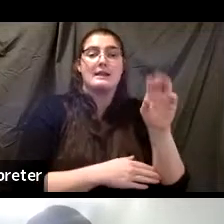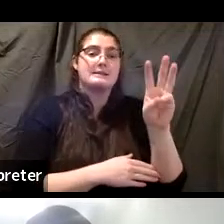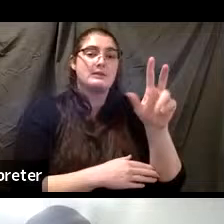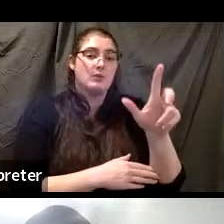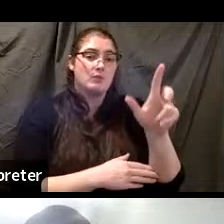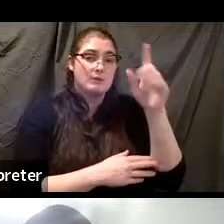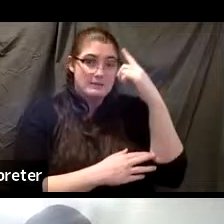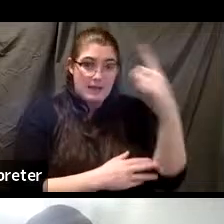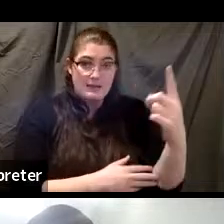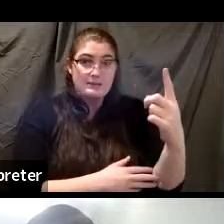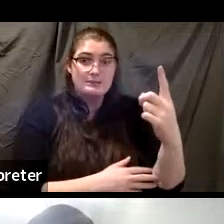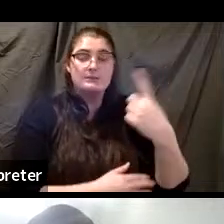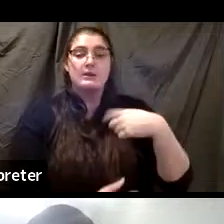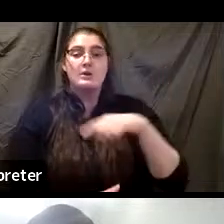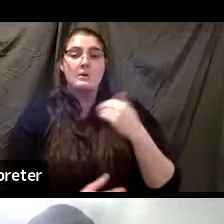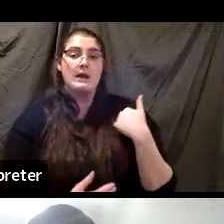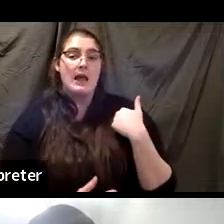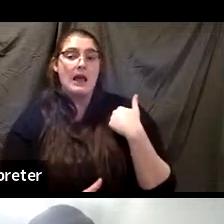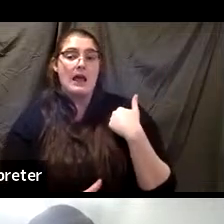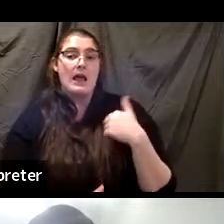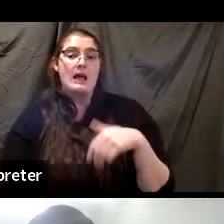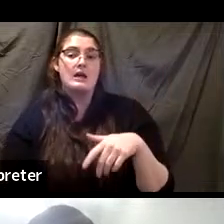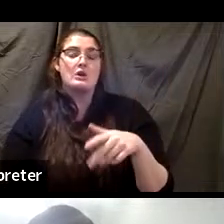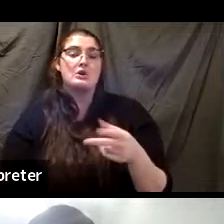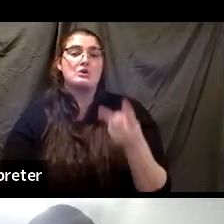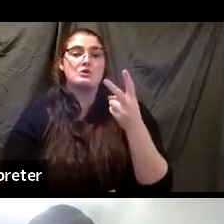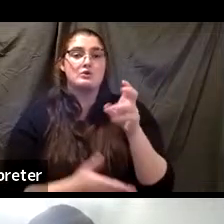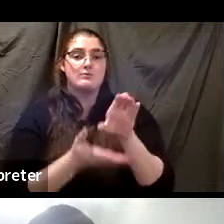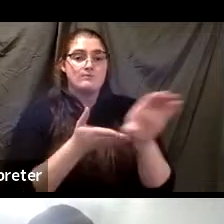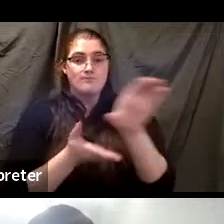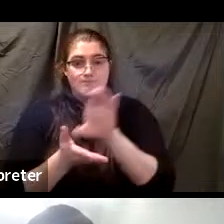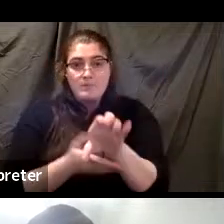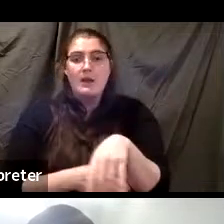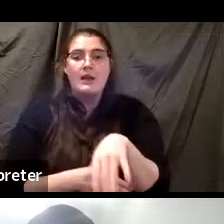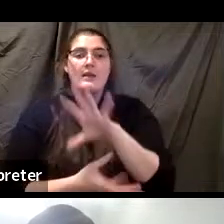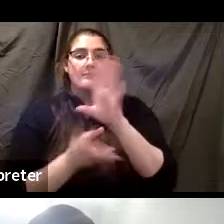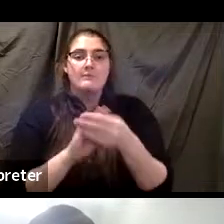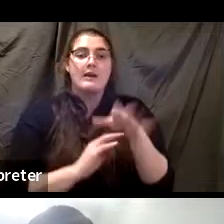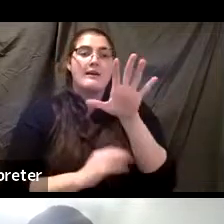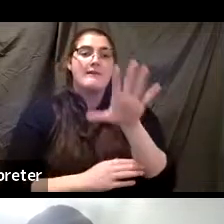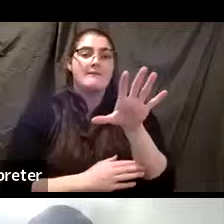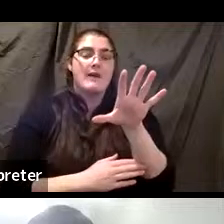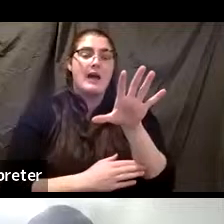$31,134.63. We had 2 allotments that totaled